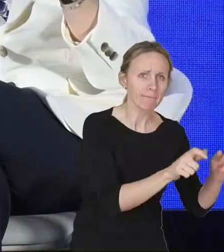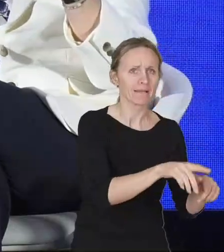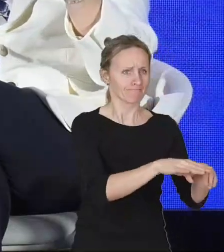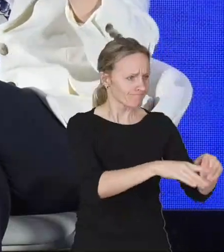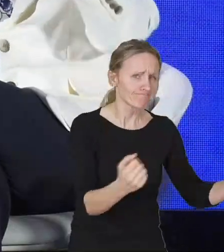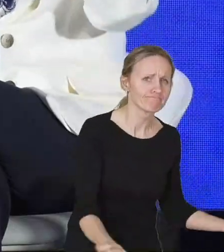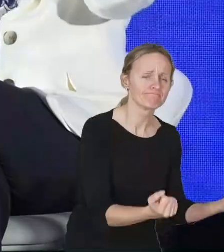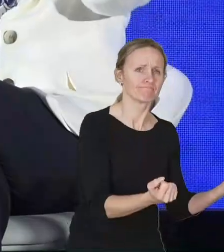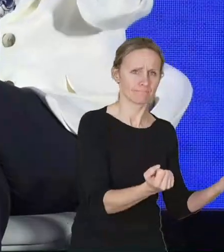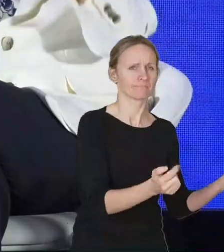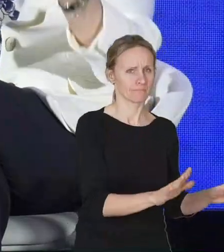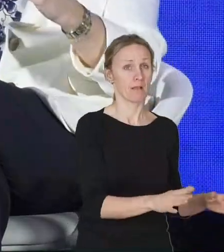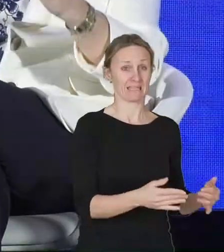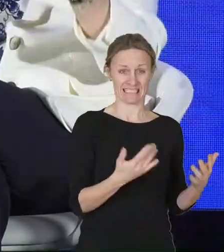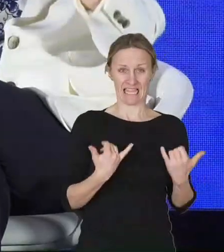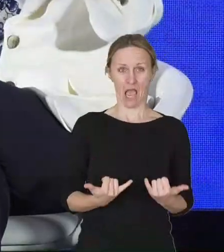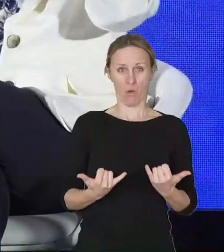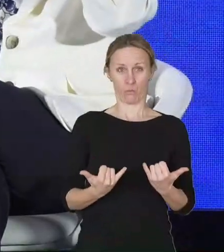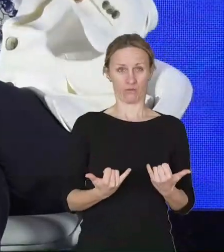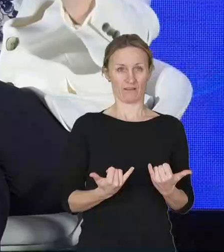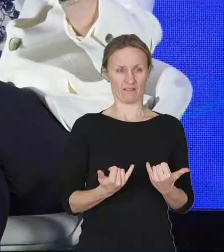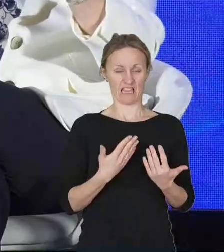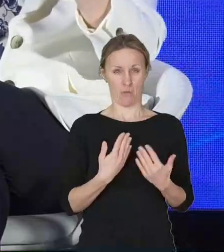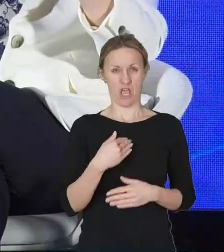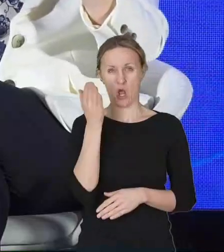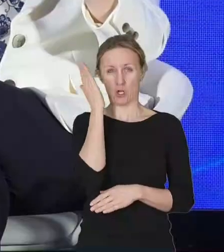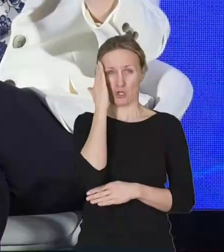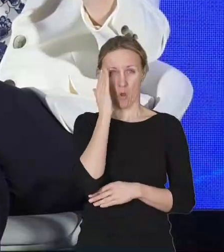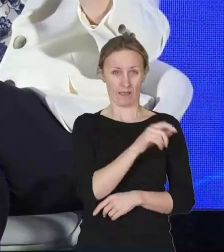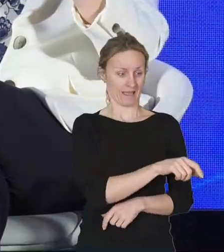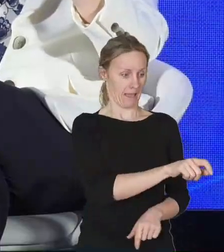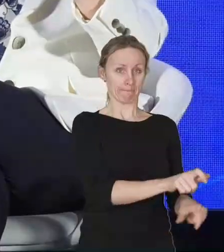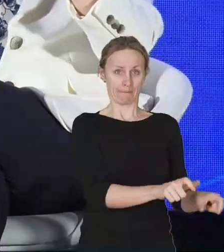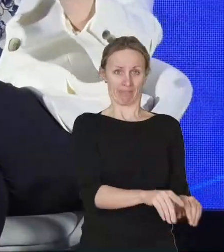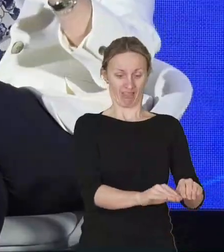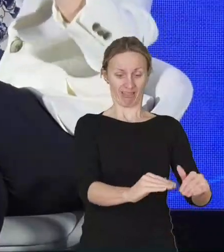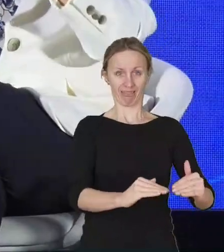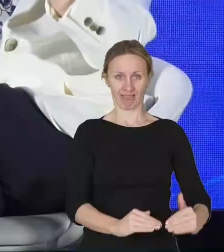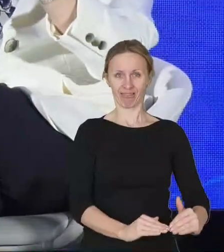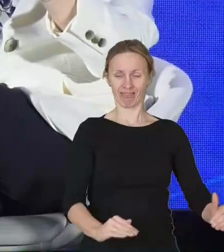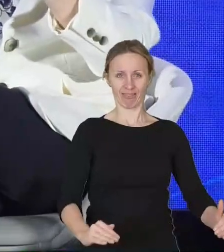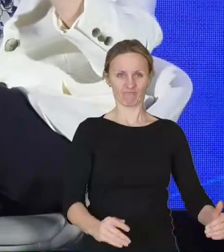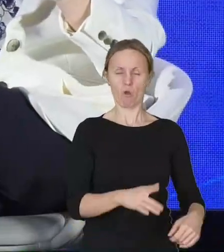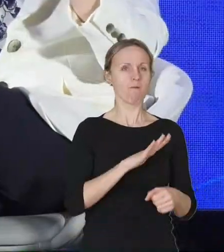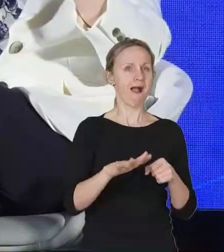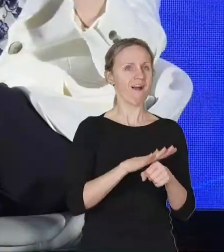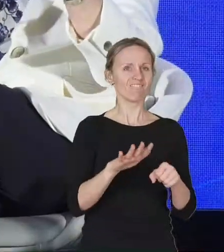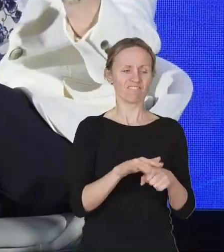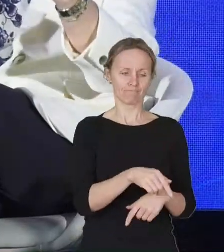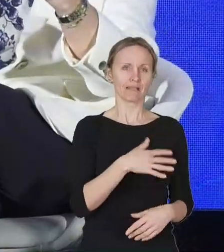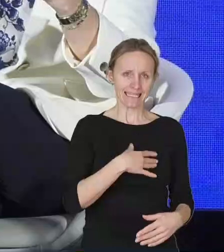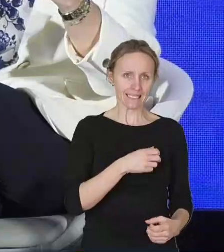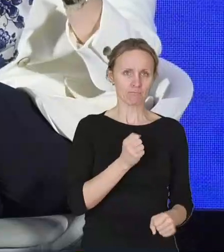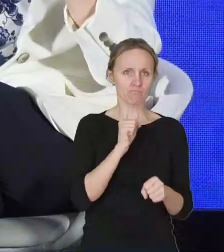only approach. There was a combination of bottom-up and top-down, which were meeting somewhere in the middle. Where that